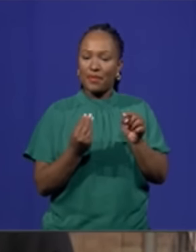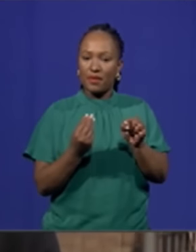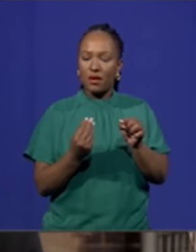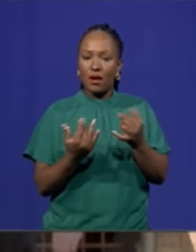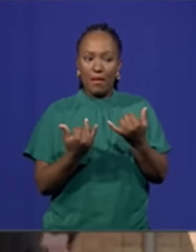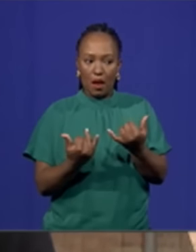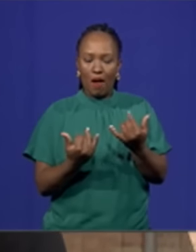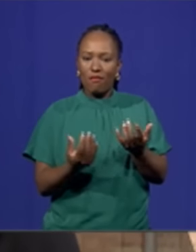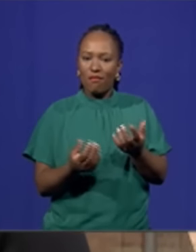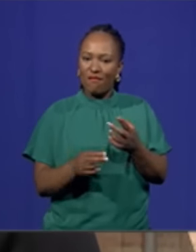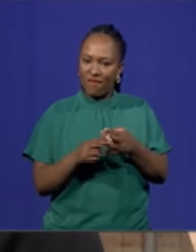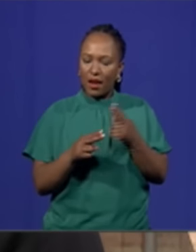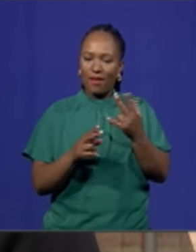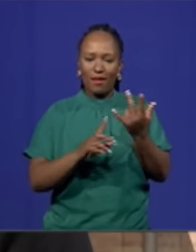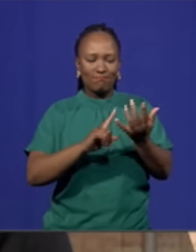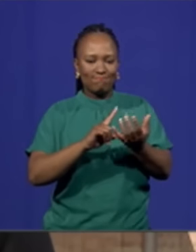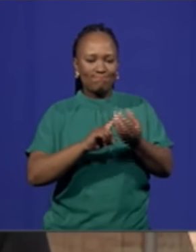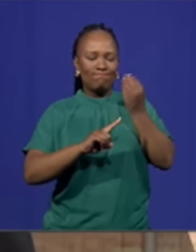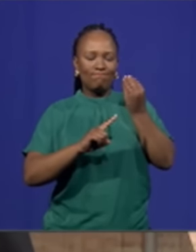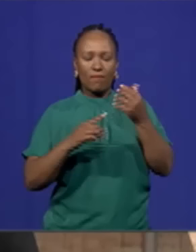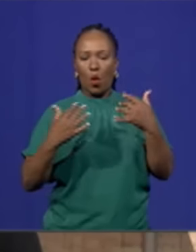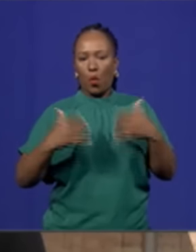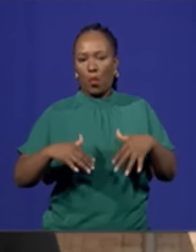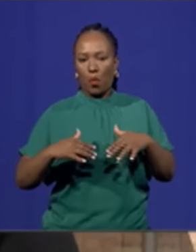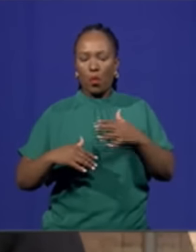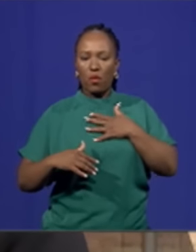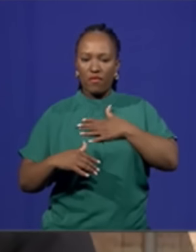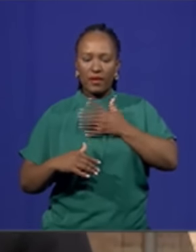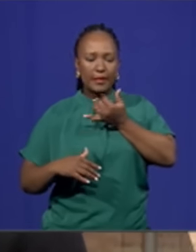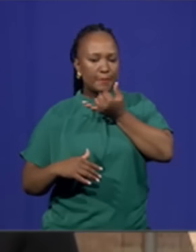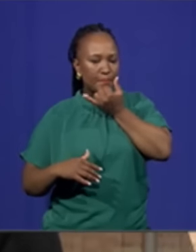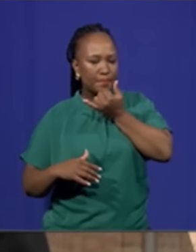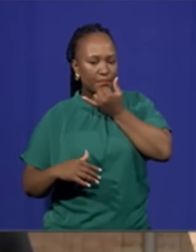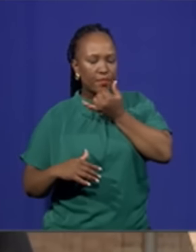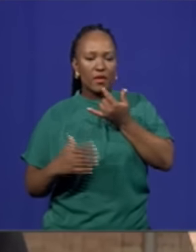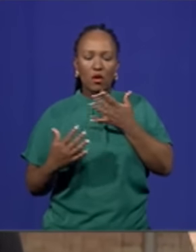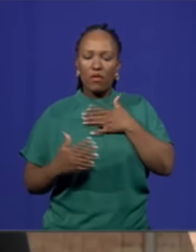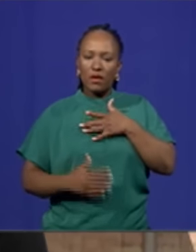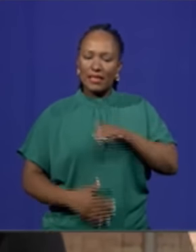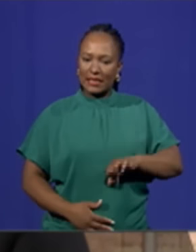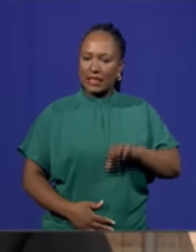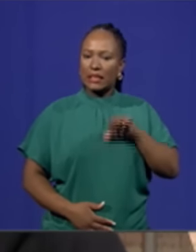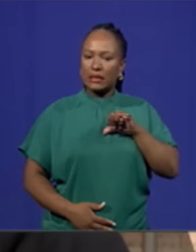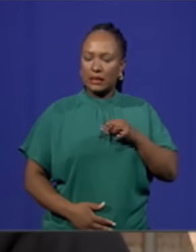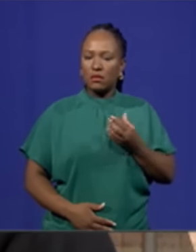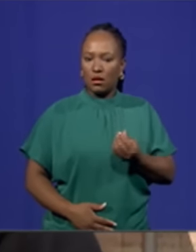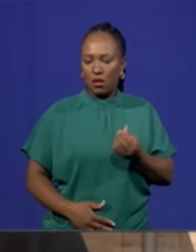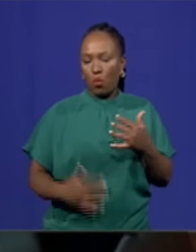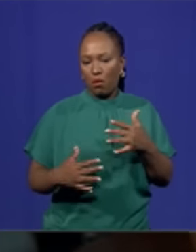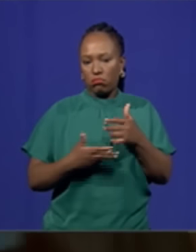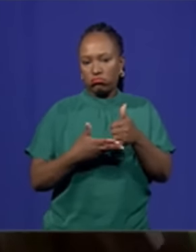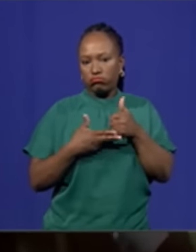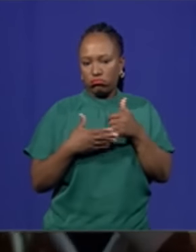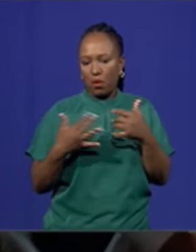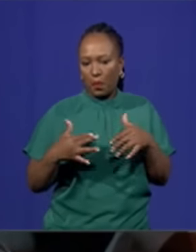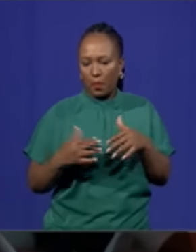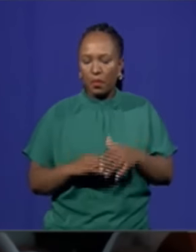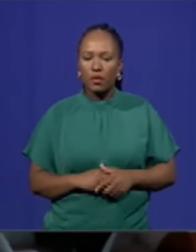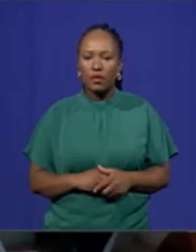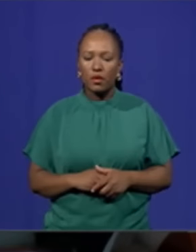go ifitlhella fela it's a milestone for us so re ikutlwa re le motlotlo re na le seriti mme tla re tswela mosola tla re ungwela mo nakong e tlang.